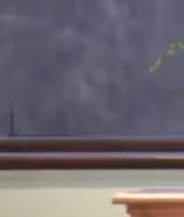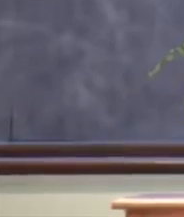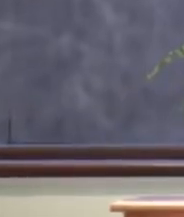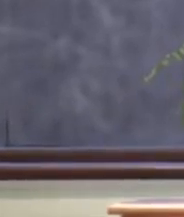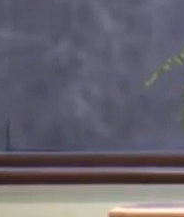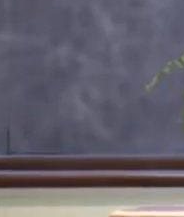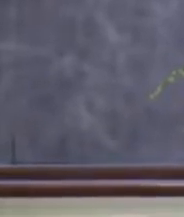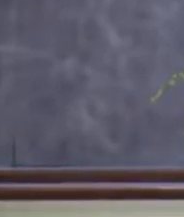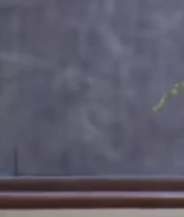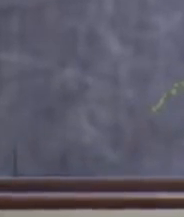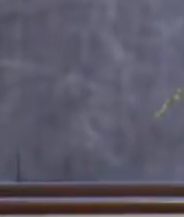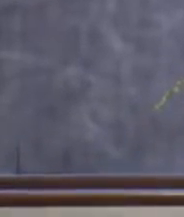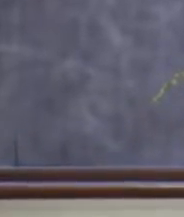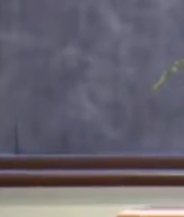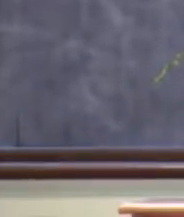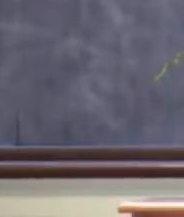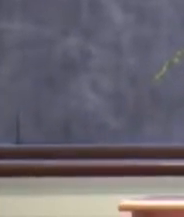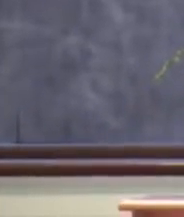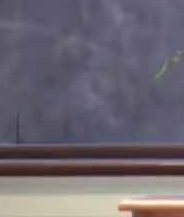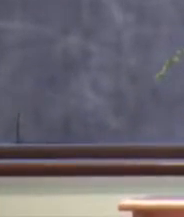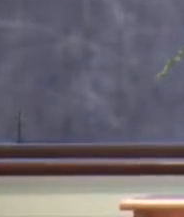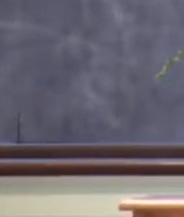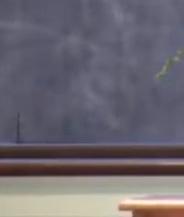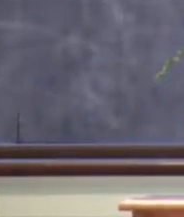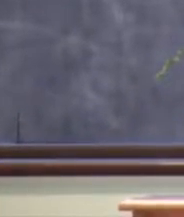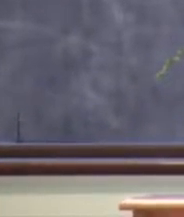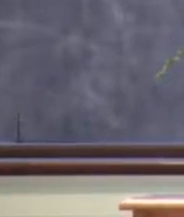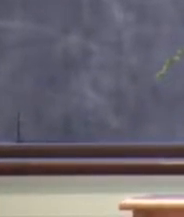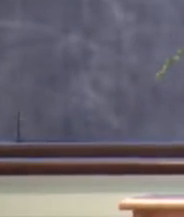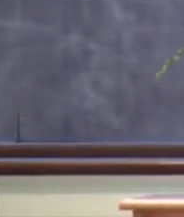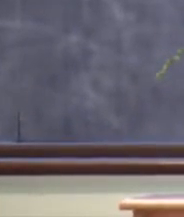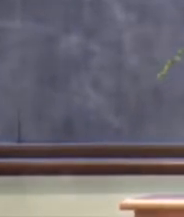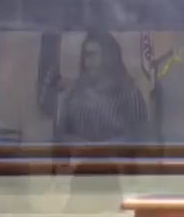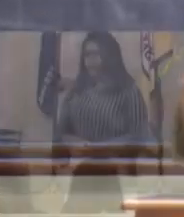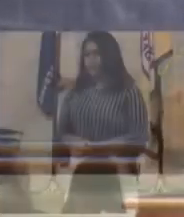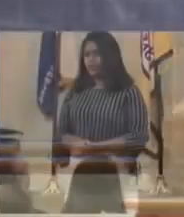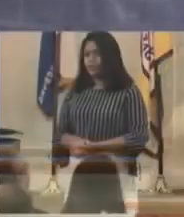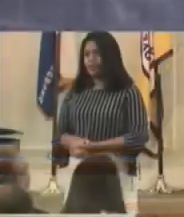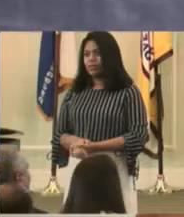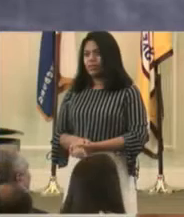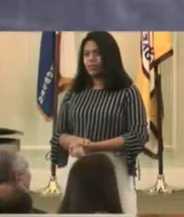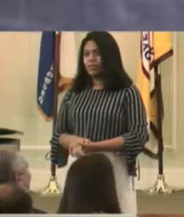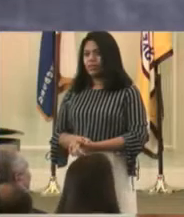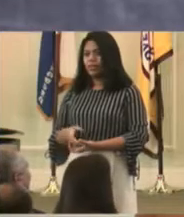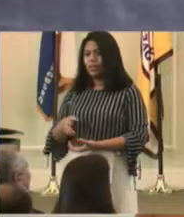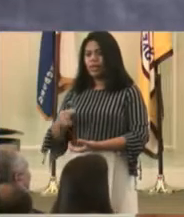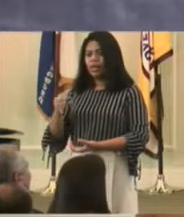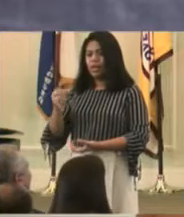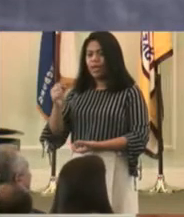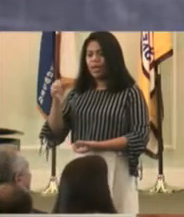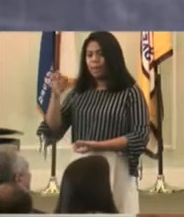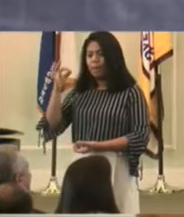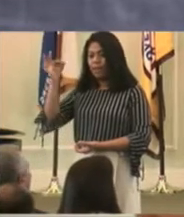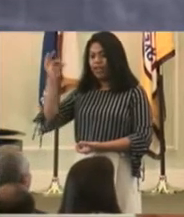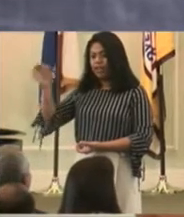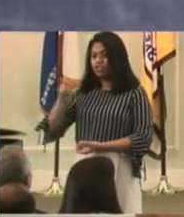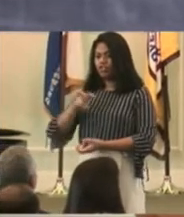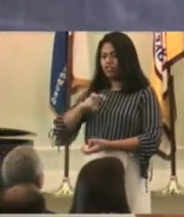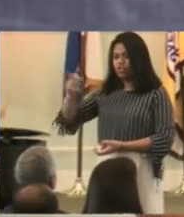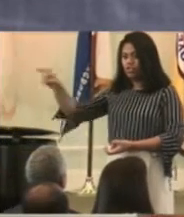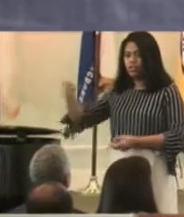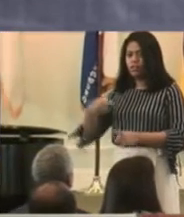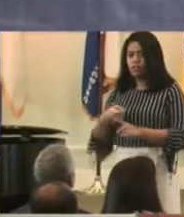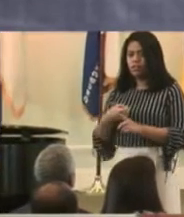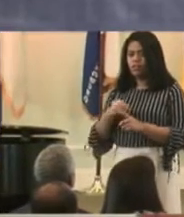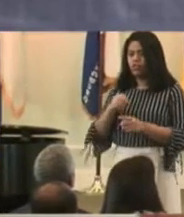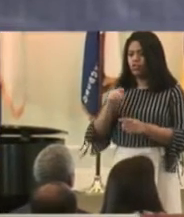Good morning. Happy Sabbath. You guys should know the pastor did make it safely to Huntsville, Alabama. I spoke to him yesterday